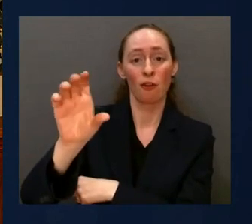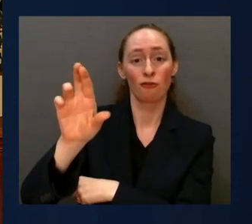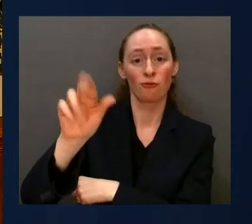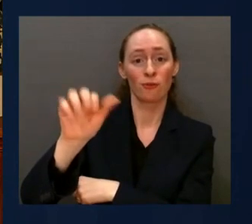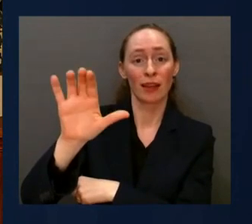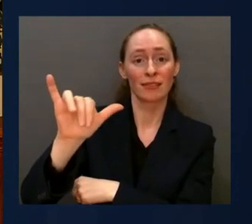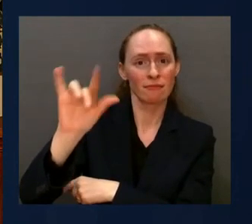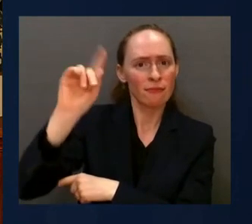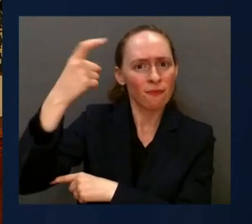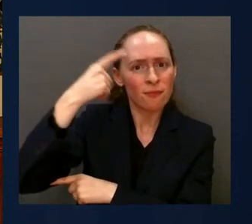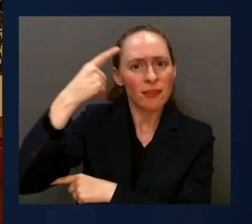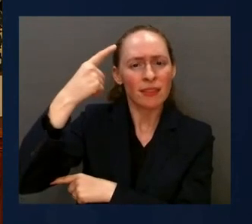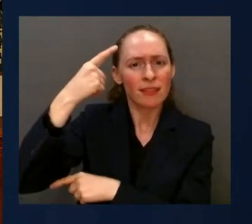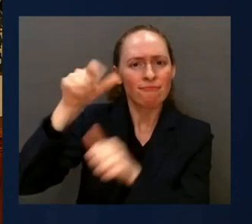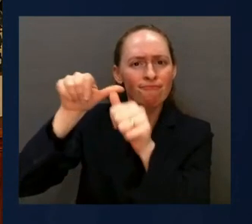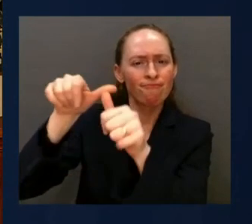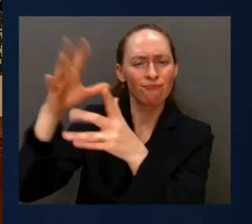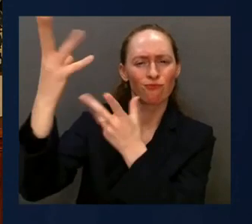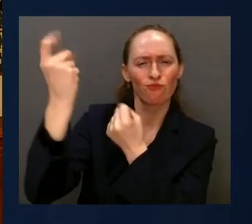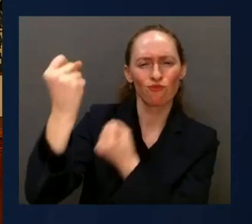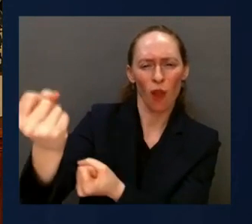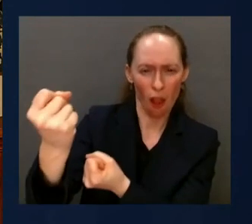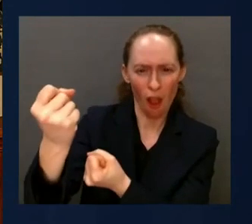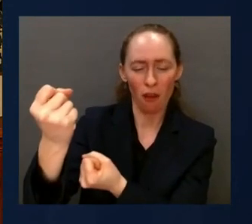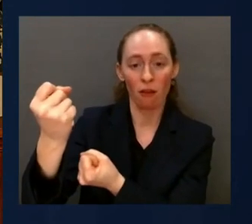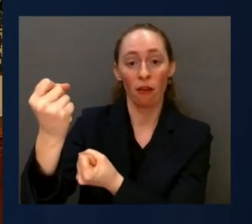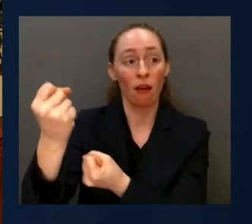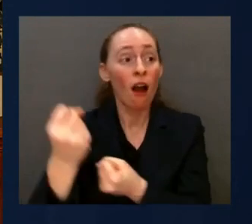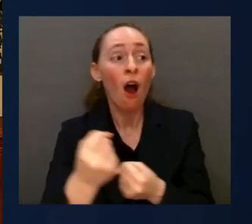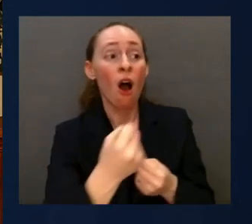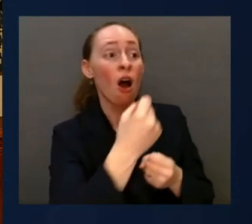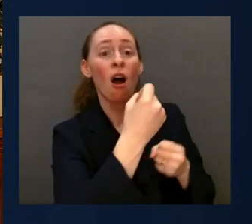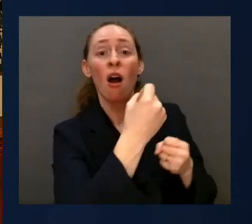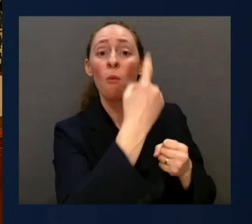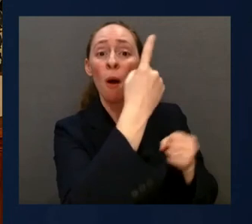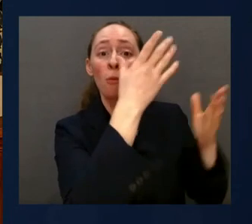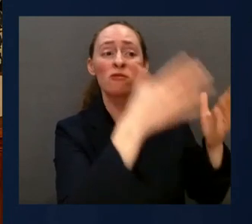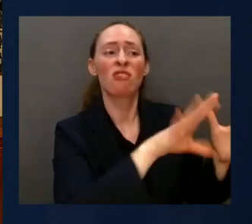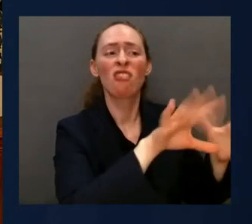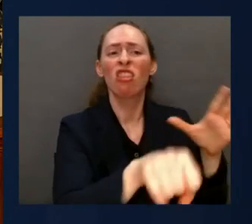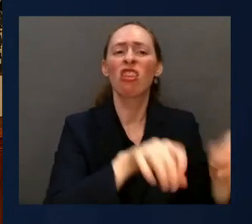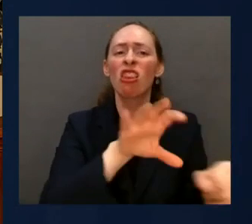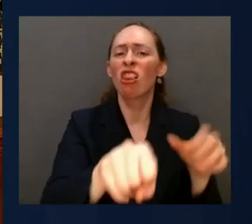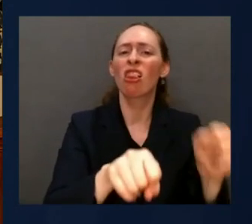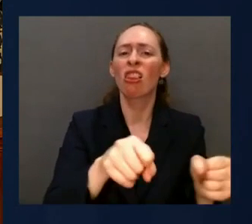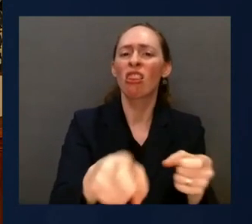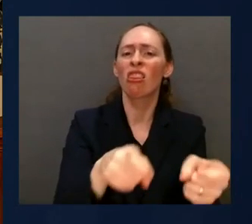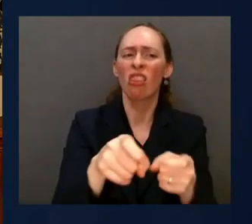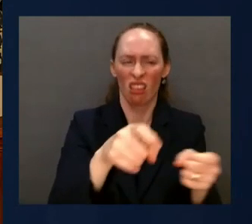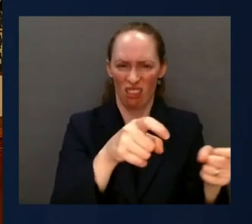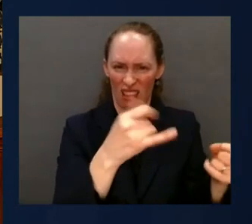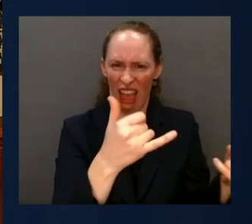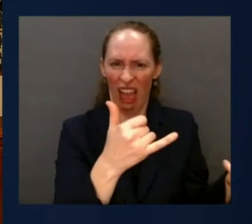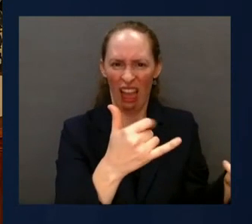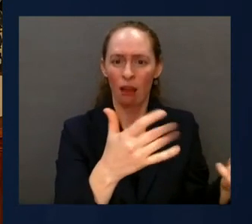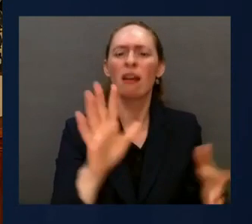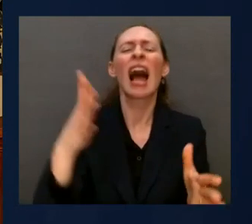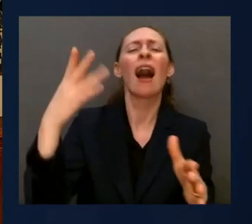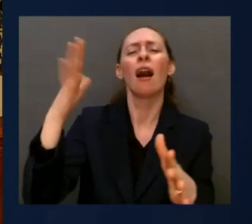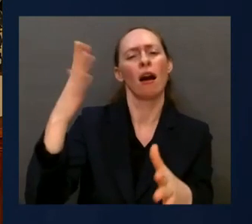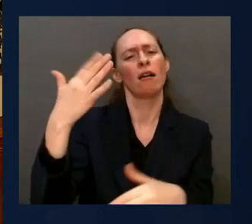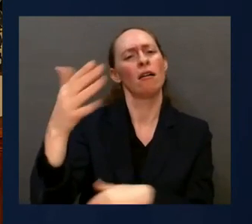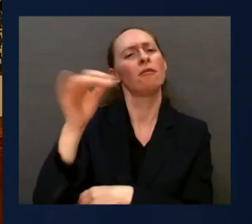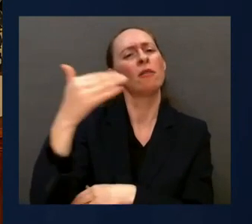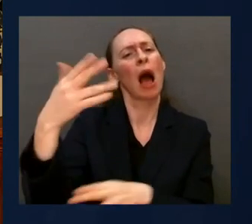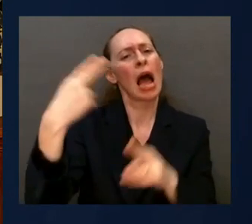leader who changed places with Xi Jinping. Name me one. Name me one. America's